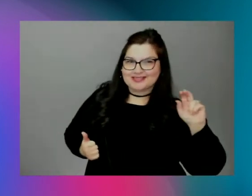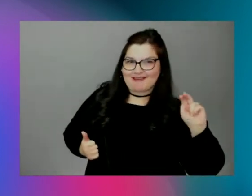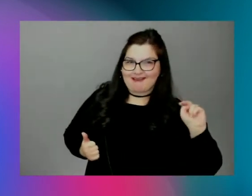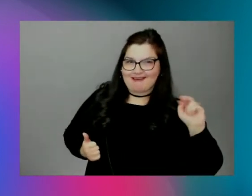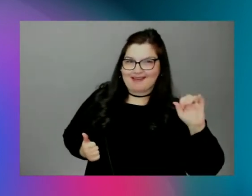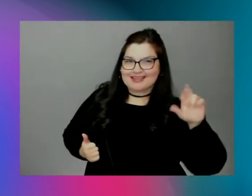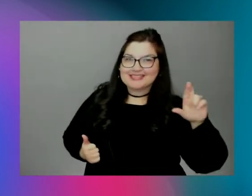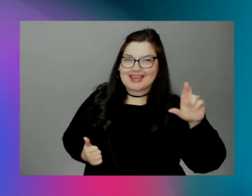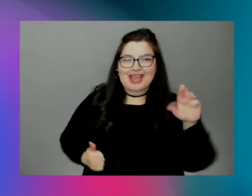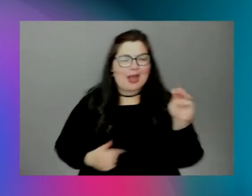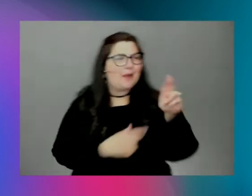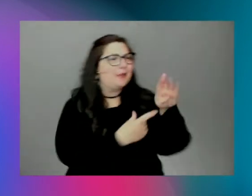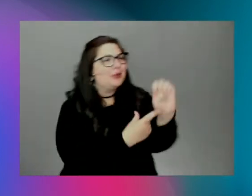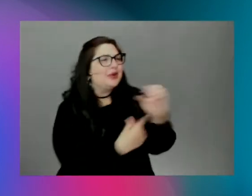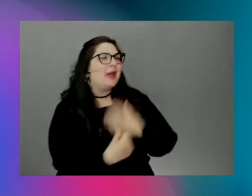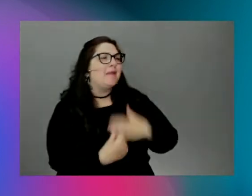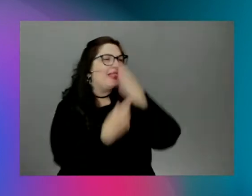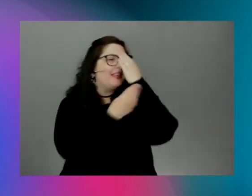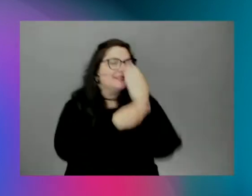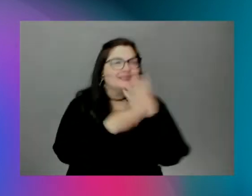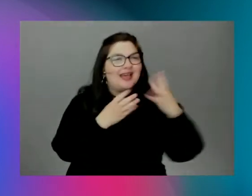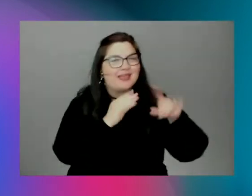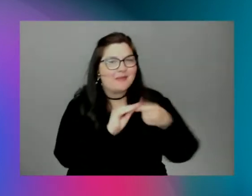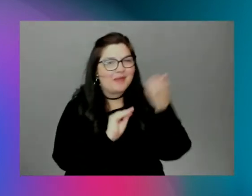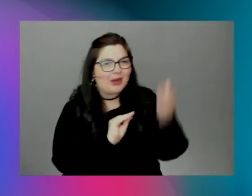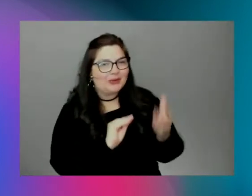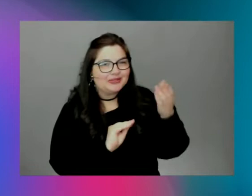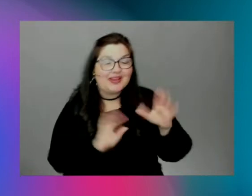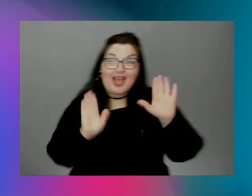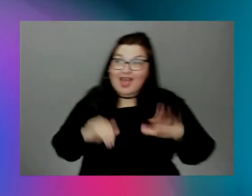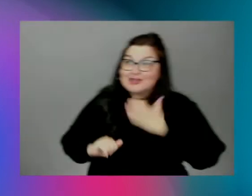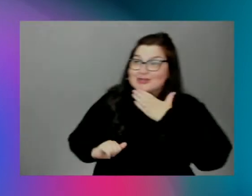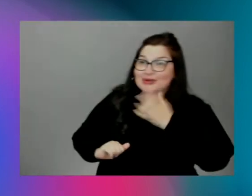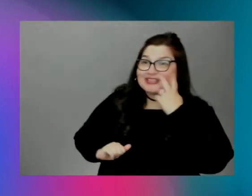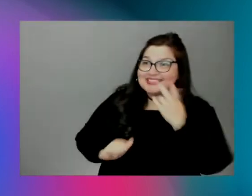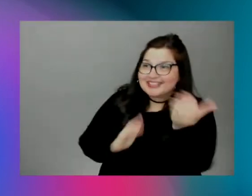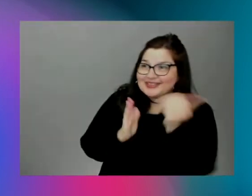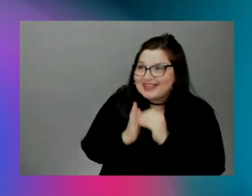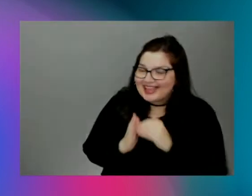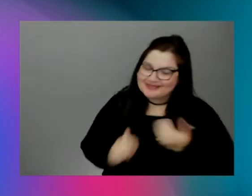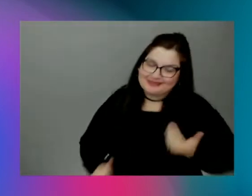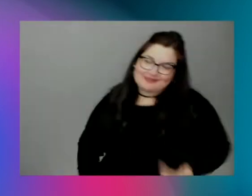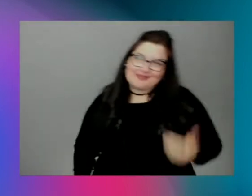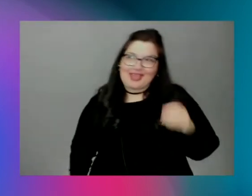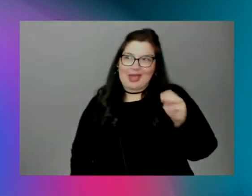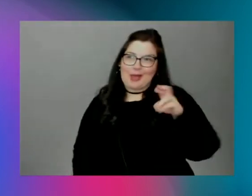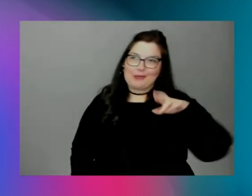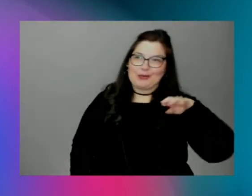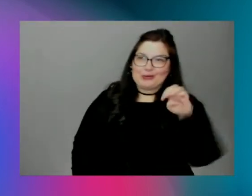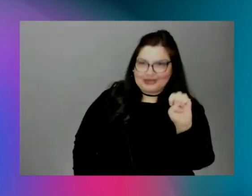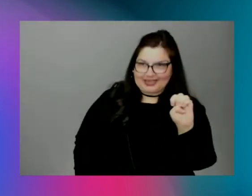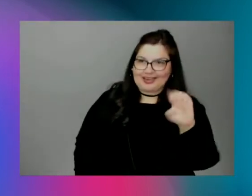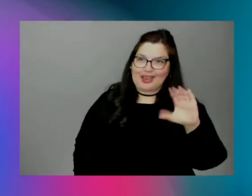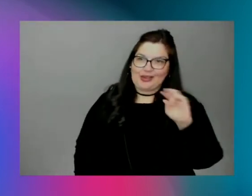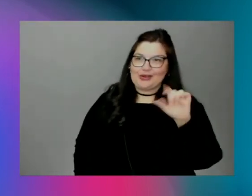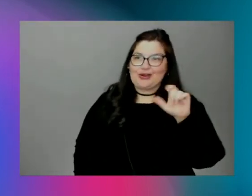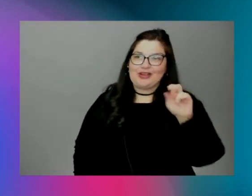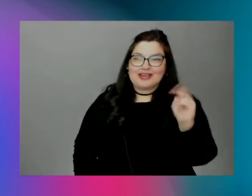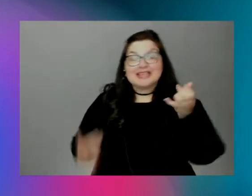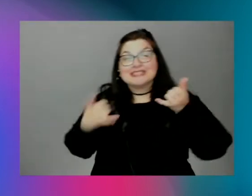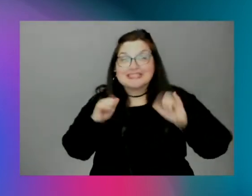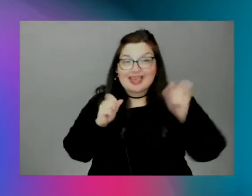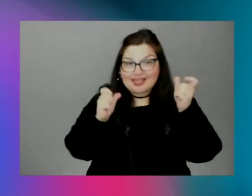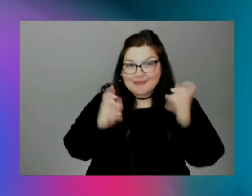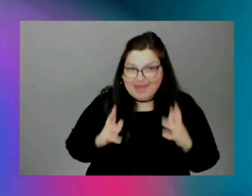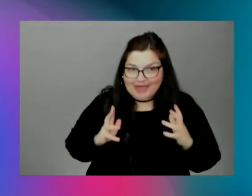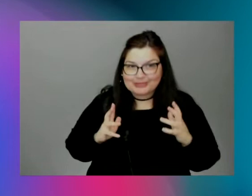please tell them about you. Hey, good to see you guys again. My name's Marie Carlton, still a manager of Partner Solutions Architecture, and I'm